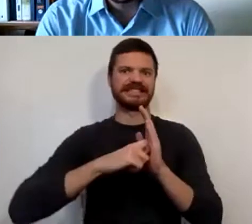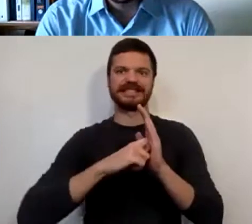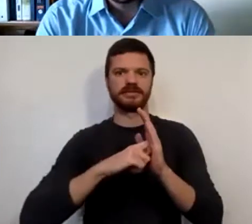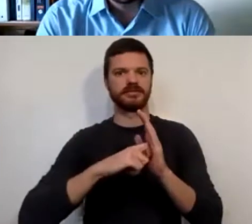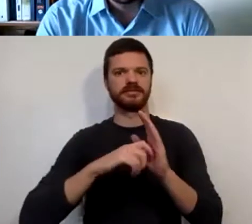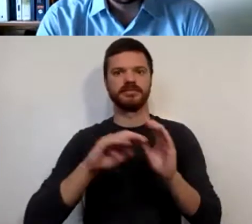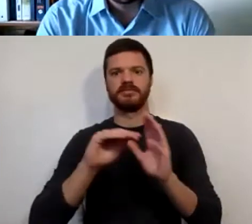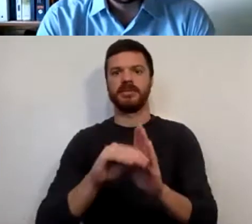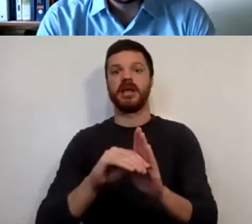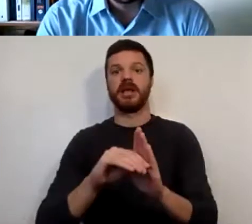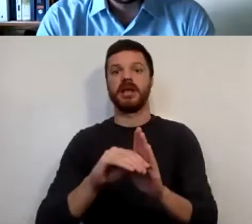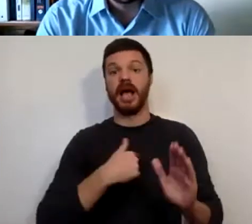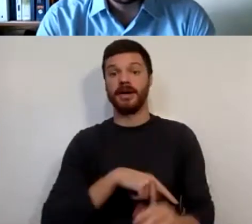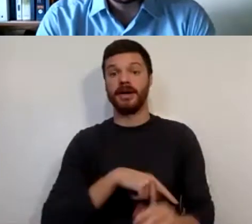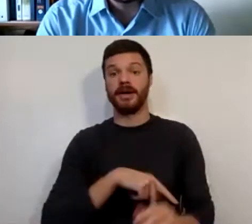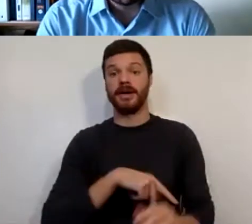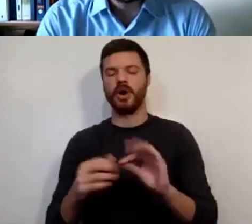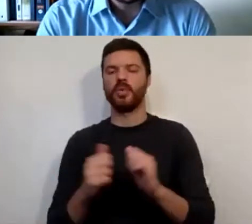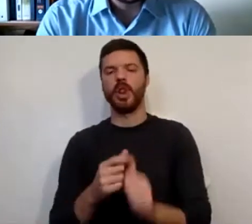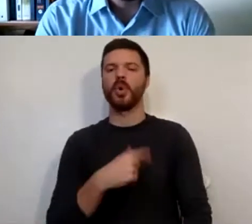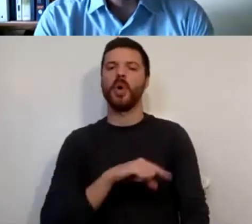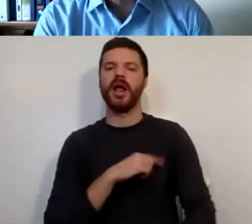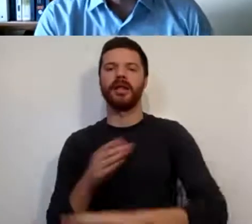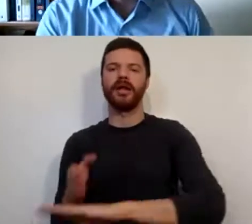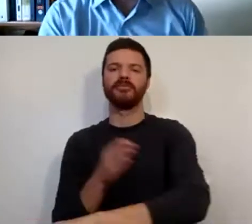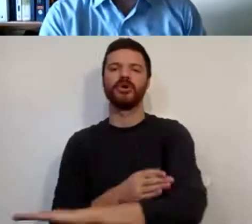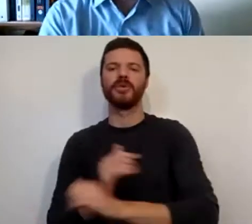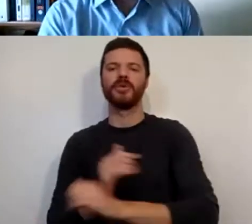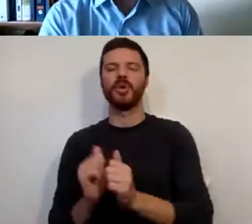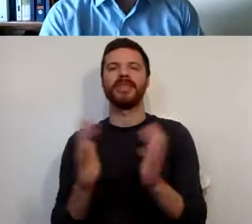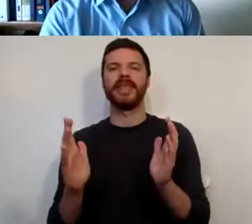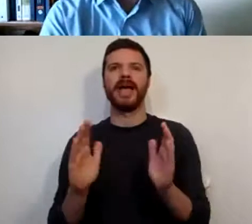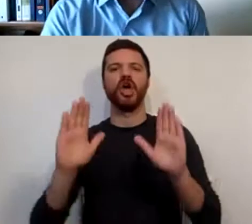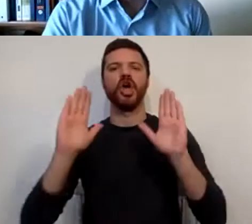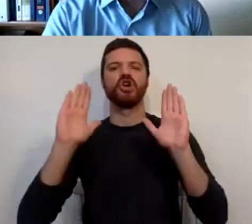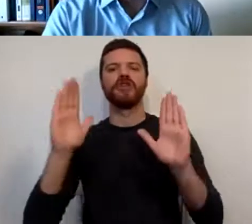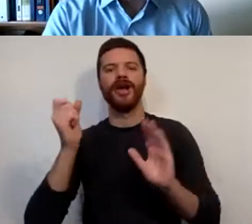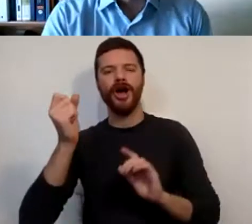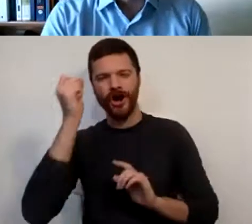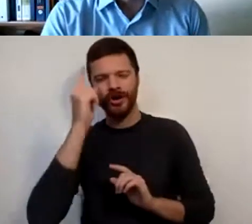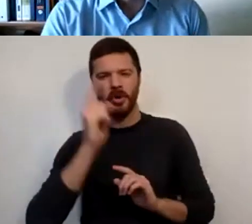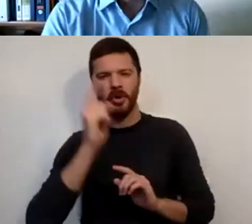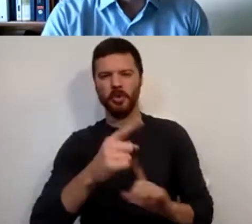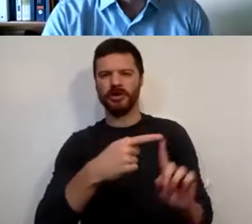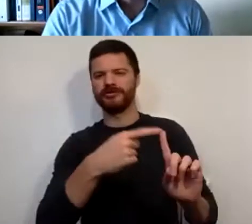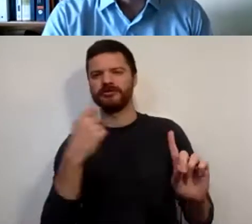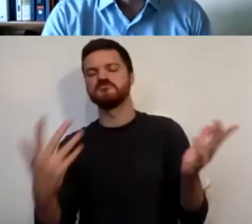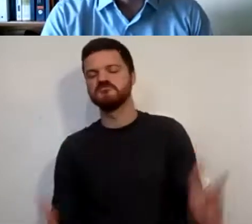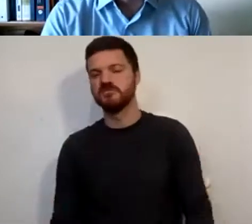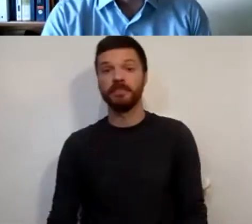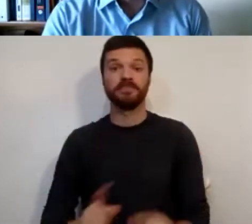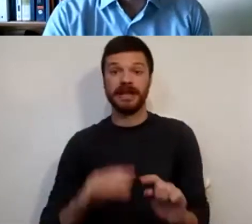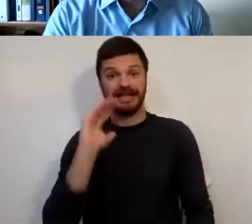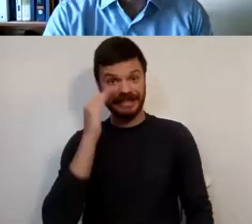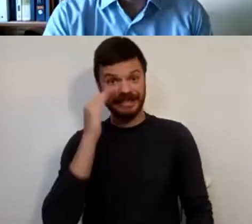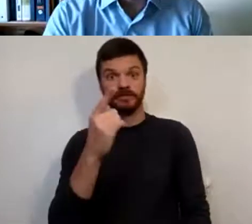with, quality improvement without really a great understanding of where that came from, but it sounds like you really know the history of